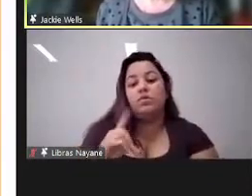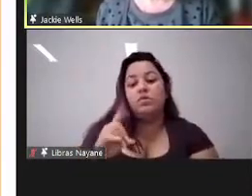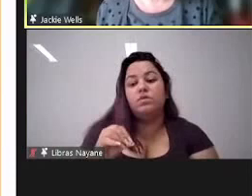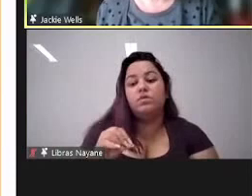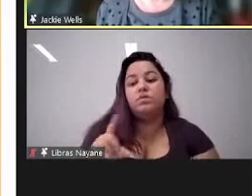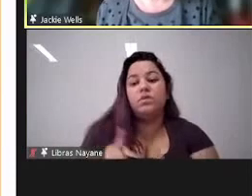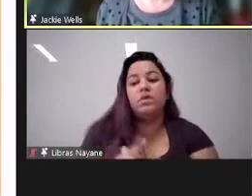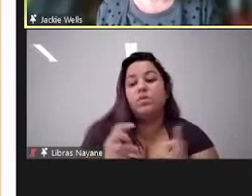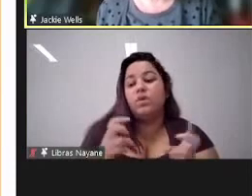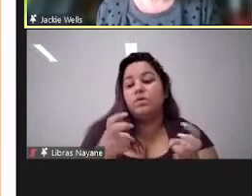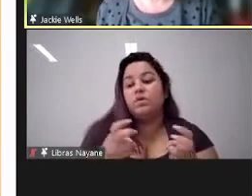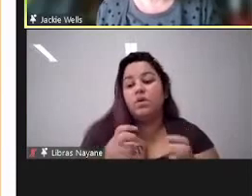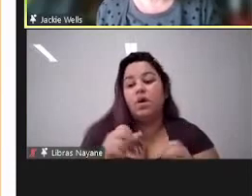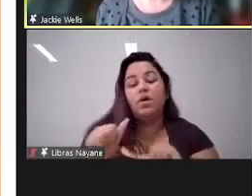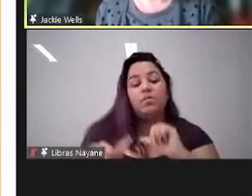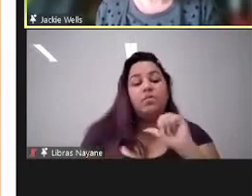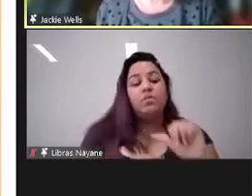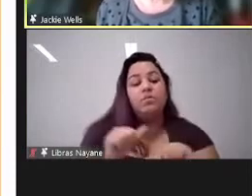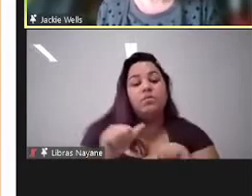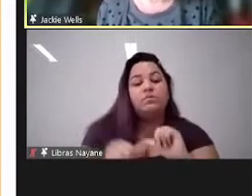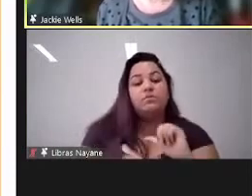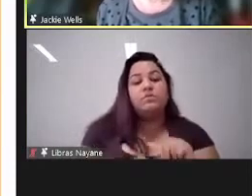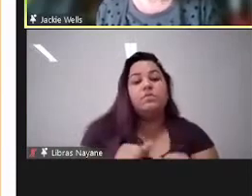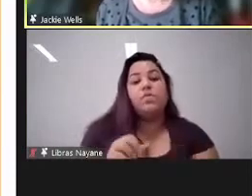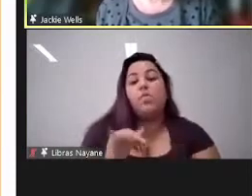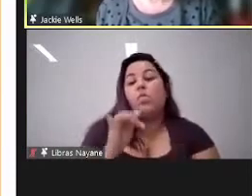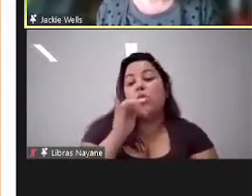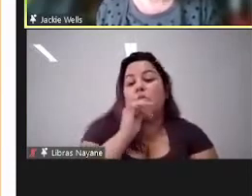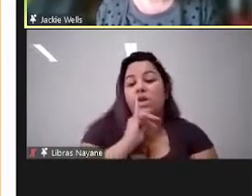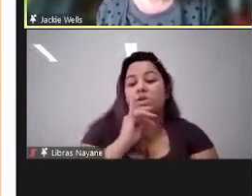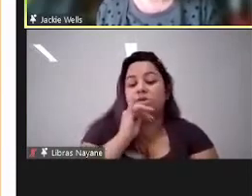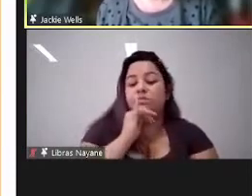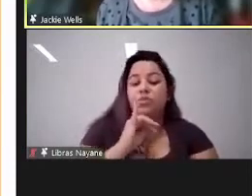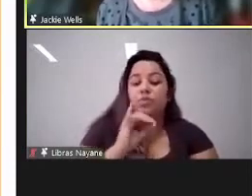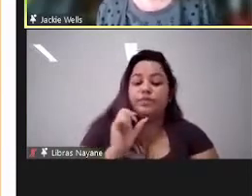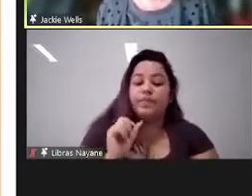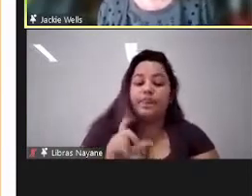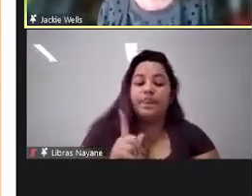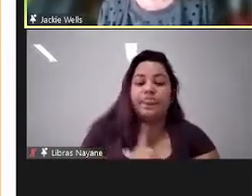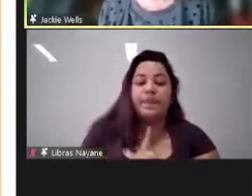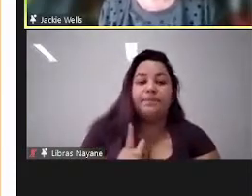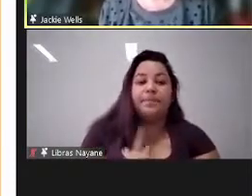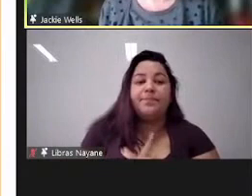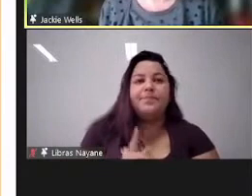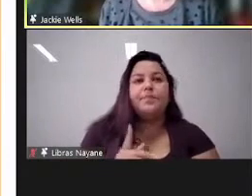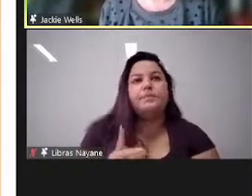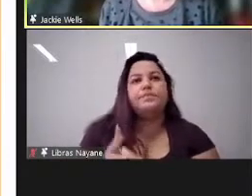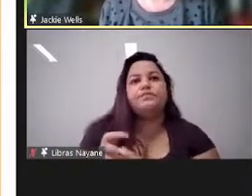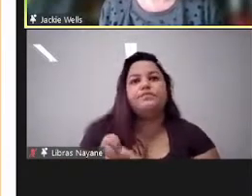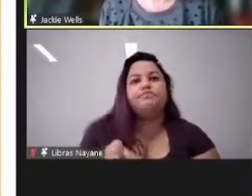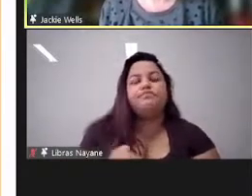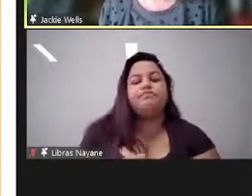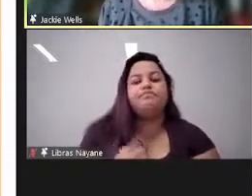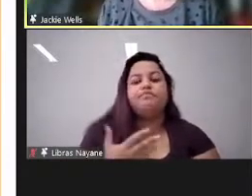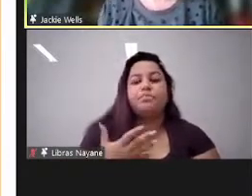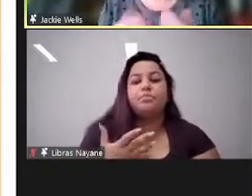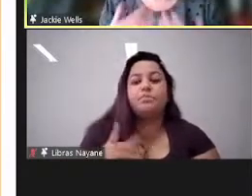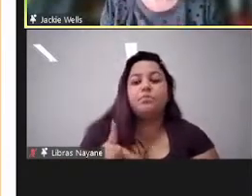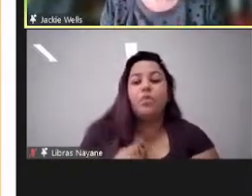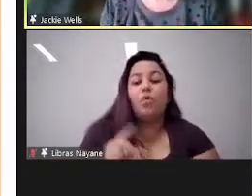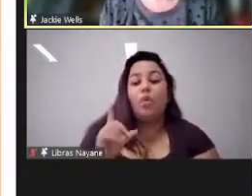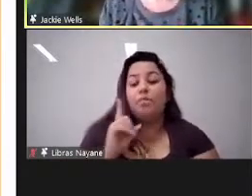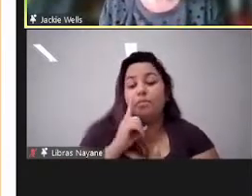The example that we were a little surprised about was we tried to model an individual who was either